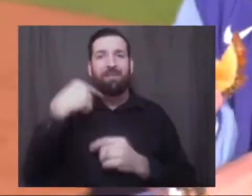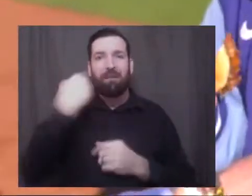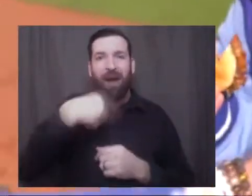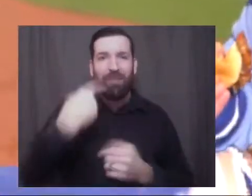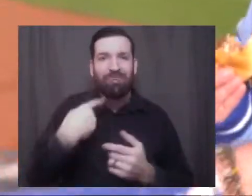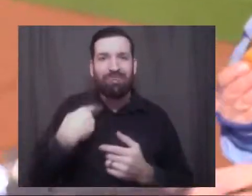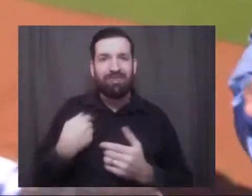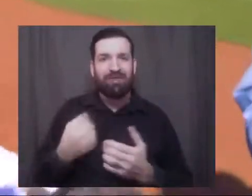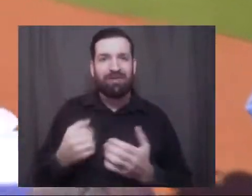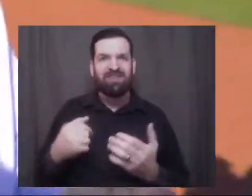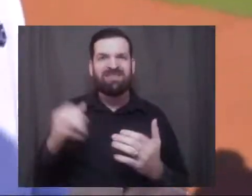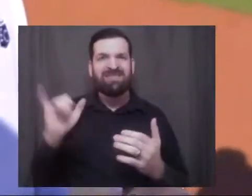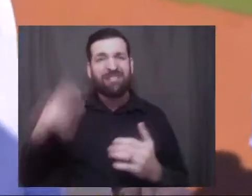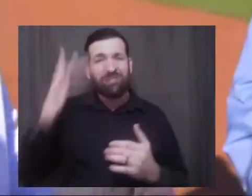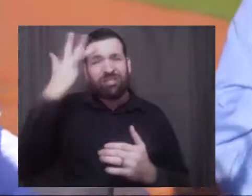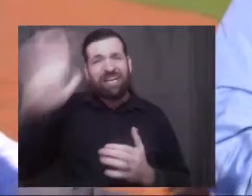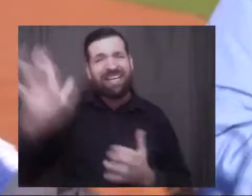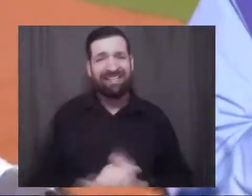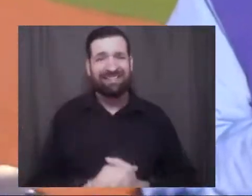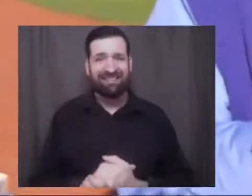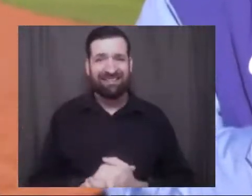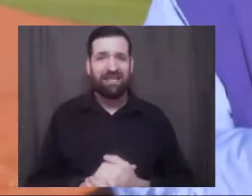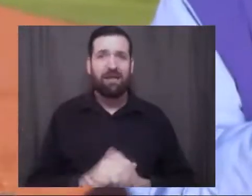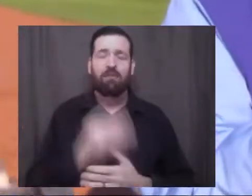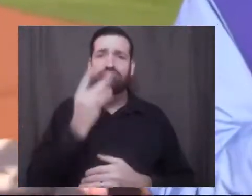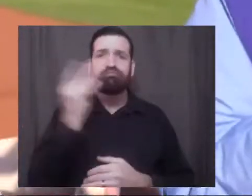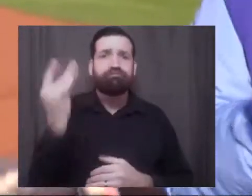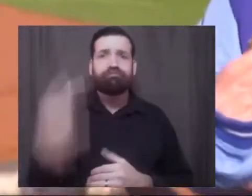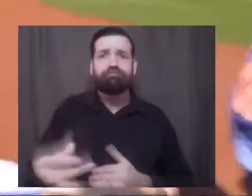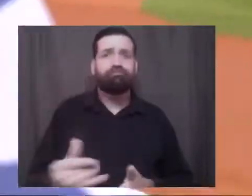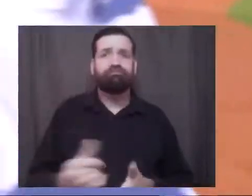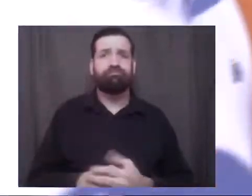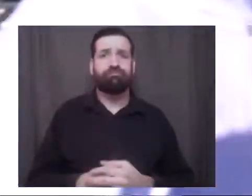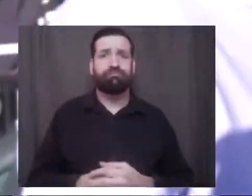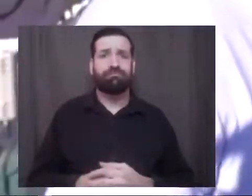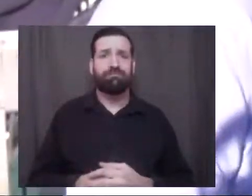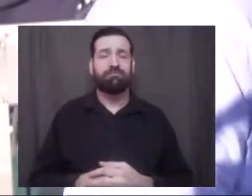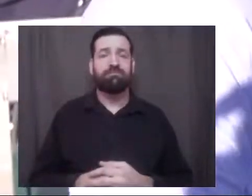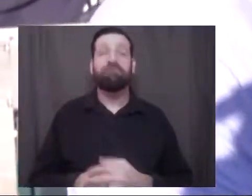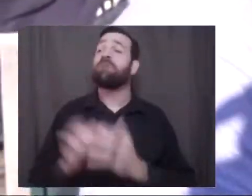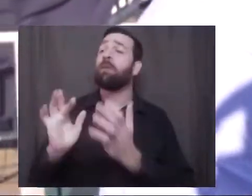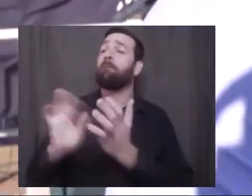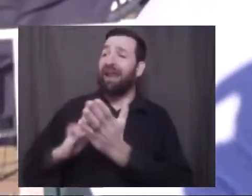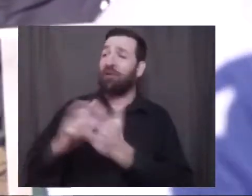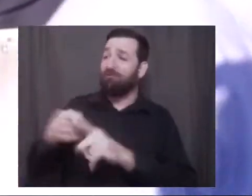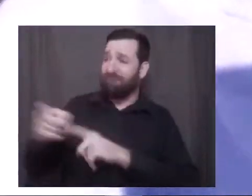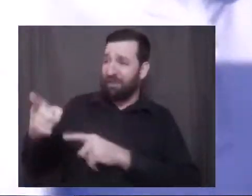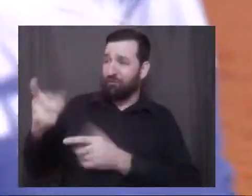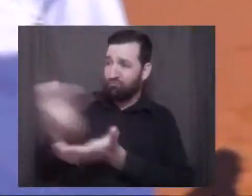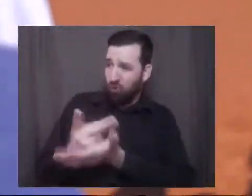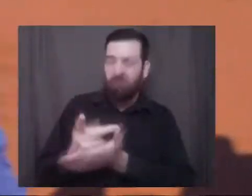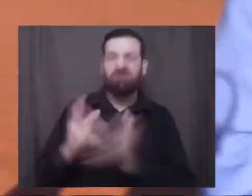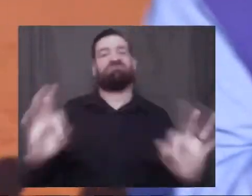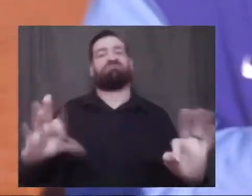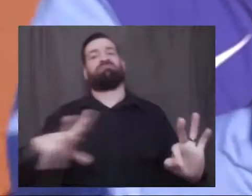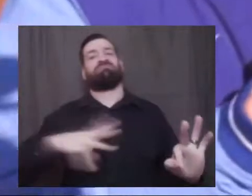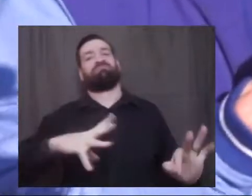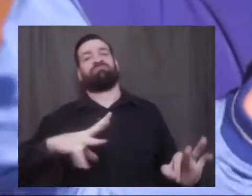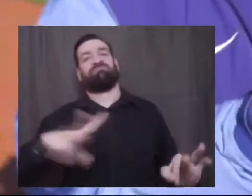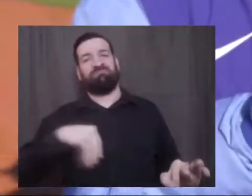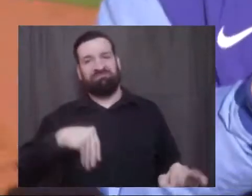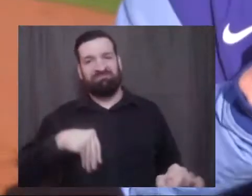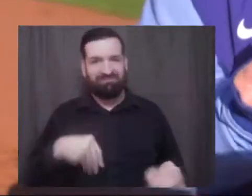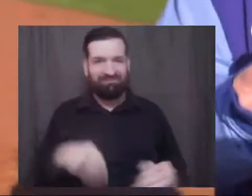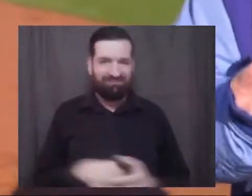is genius. This is delicious. It is. If the medical field approves it, we're good. We approve. It's approved, right?